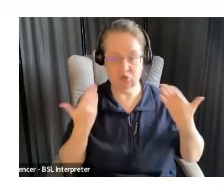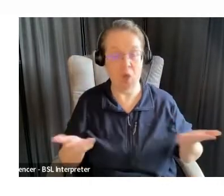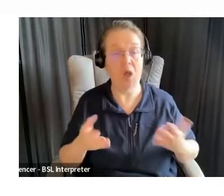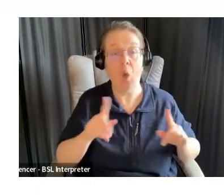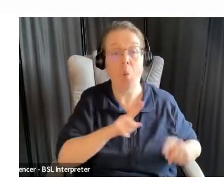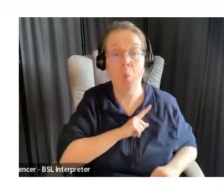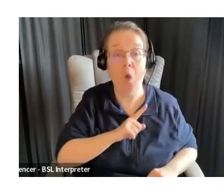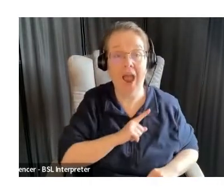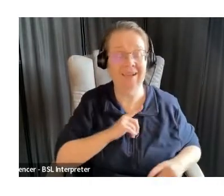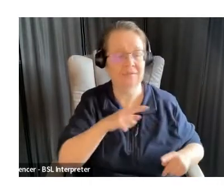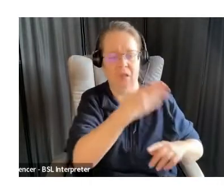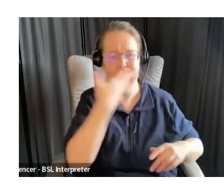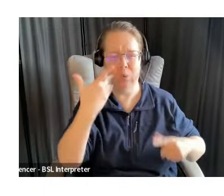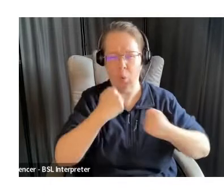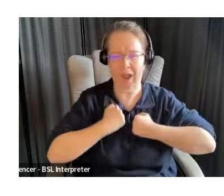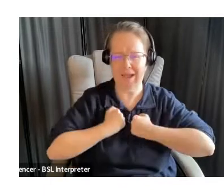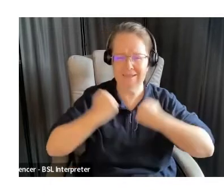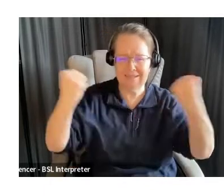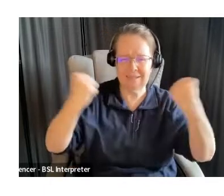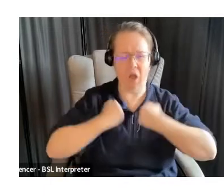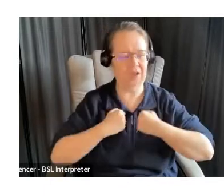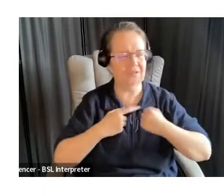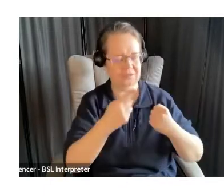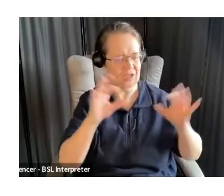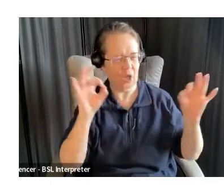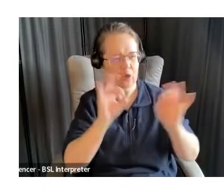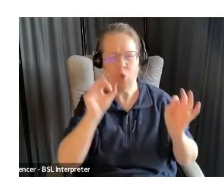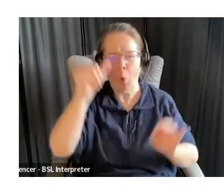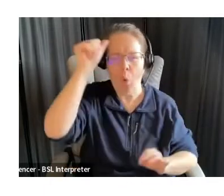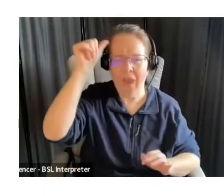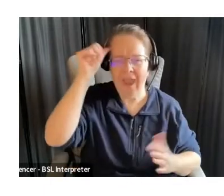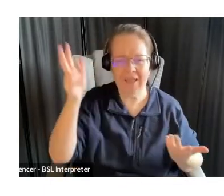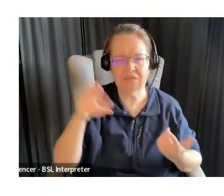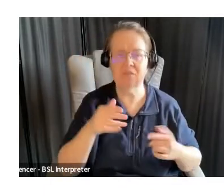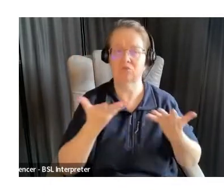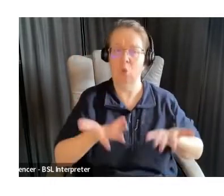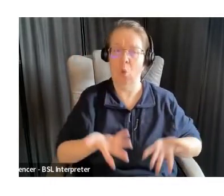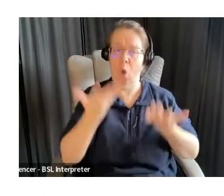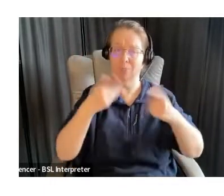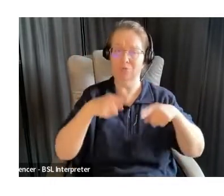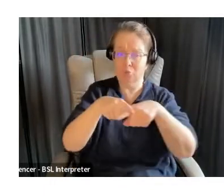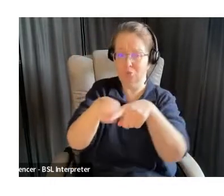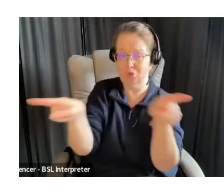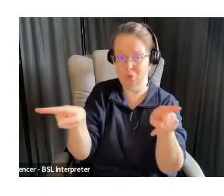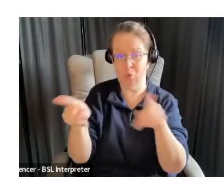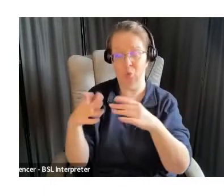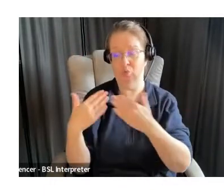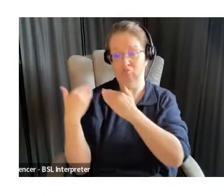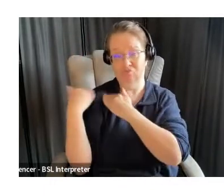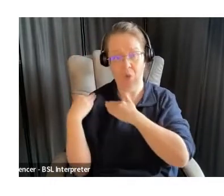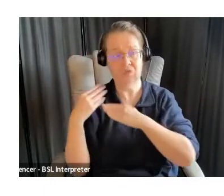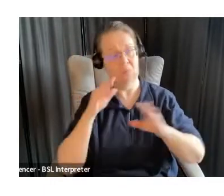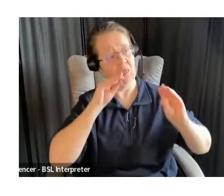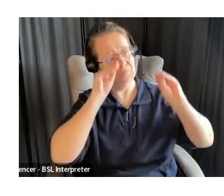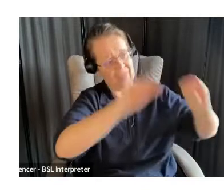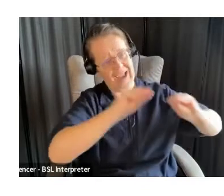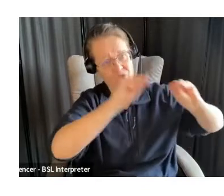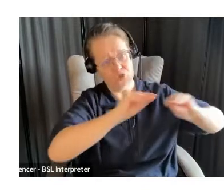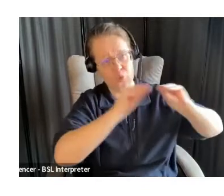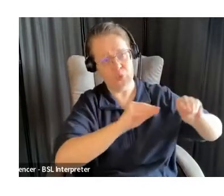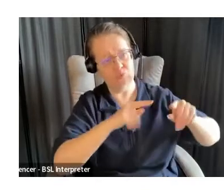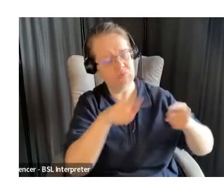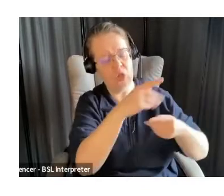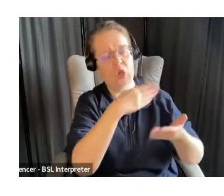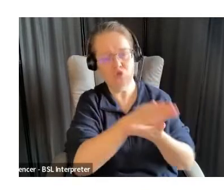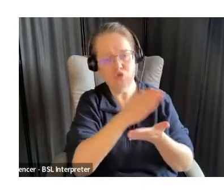don't have the insight or the awareness around your condition. So it's our responsibility to educate and